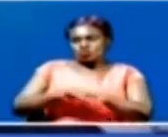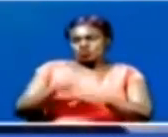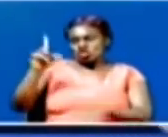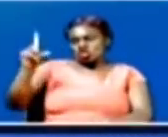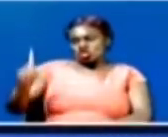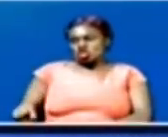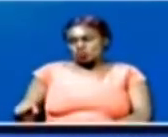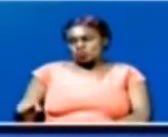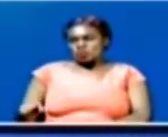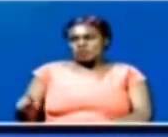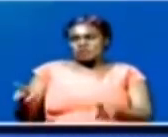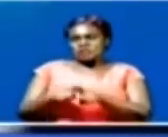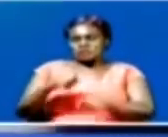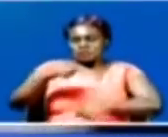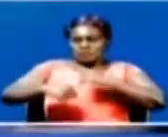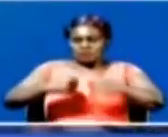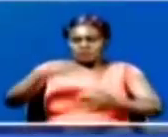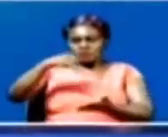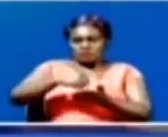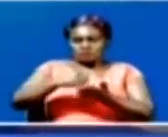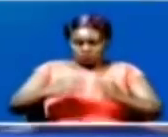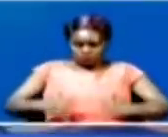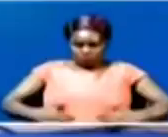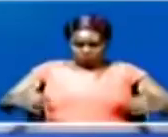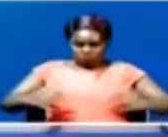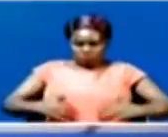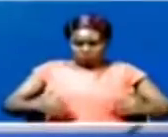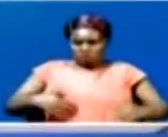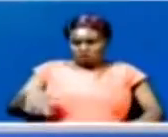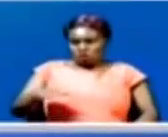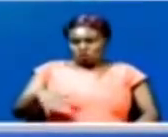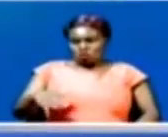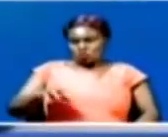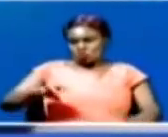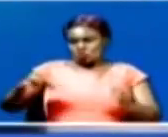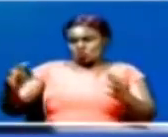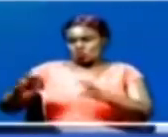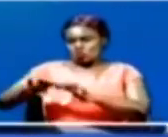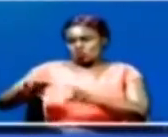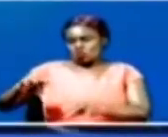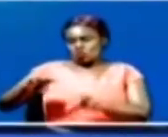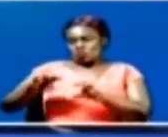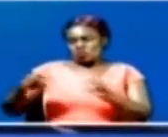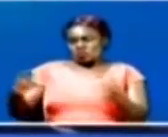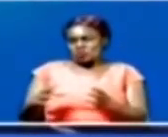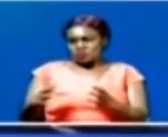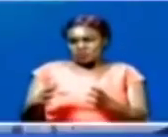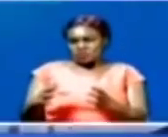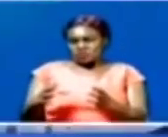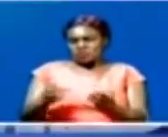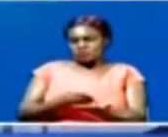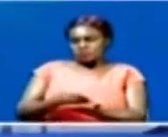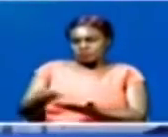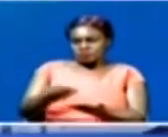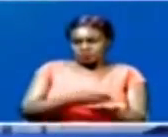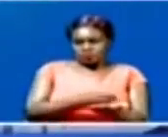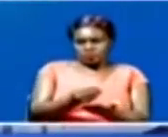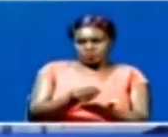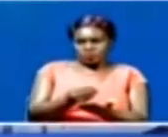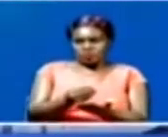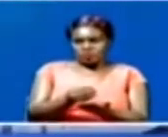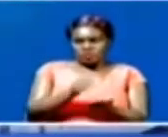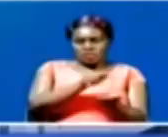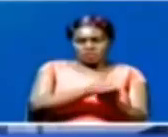solutions while actively involving refugees and local communities in the adoption, distribution, and maintenance